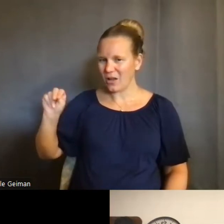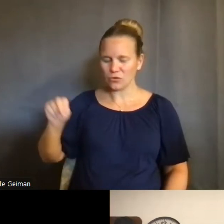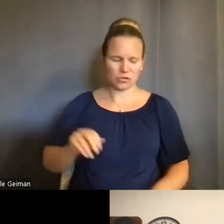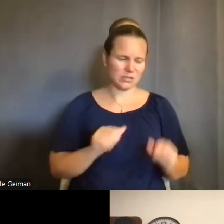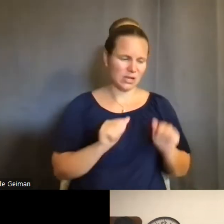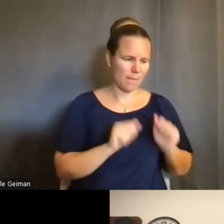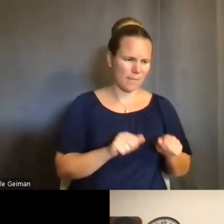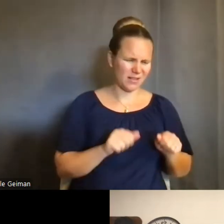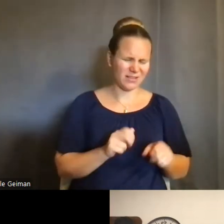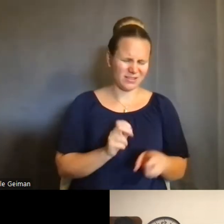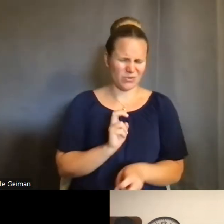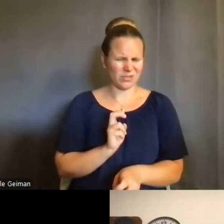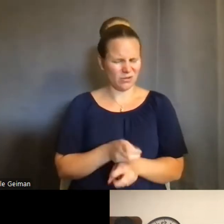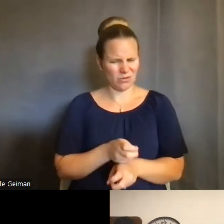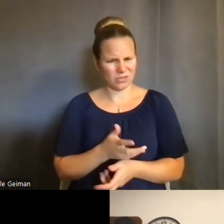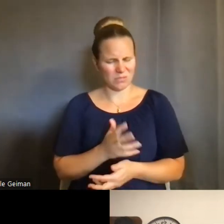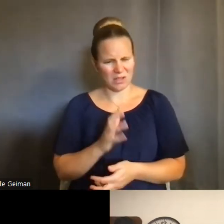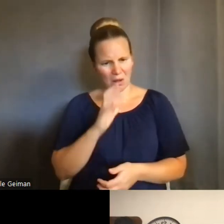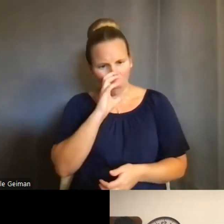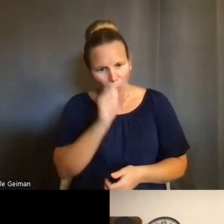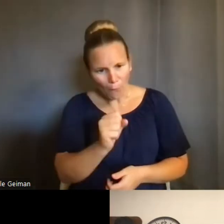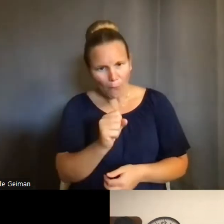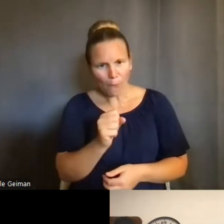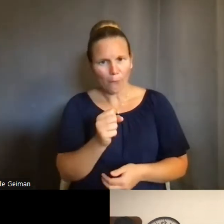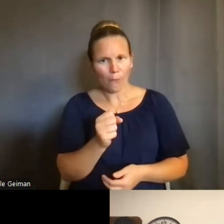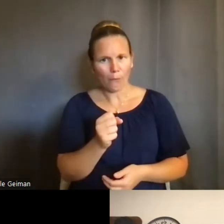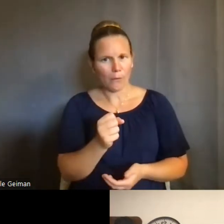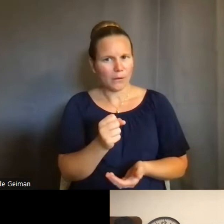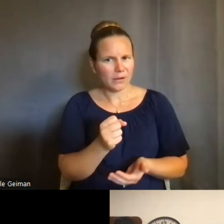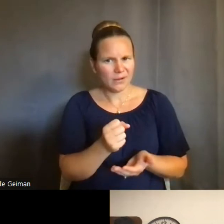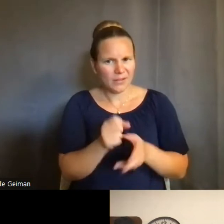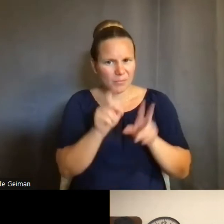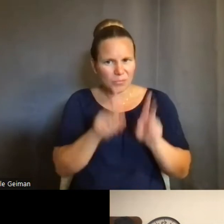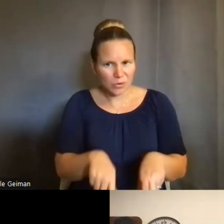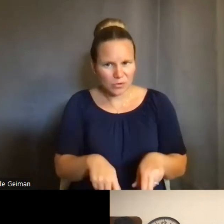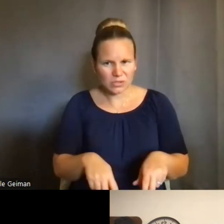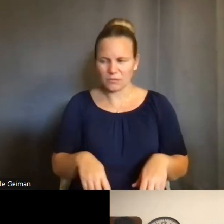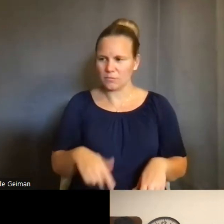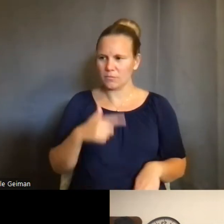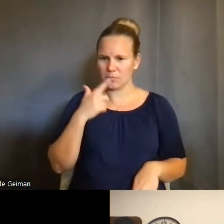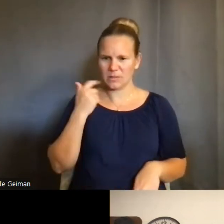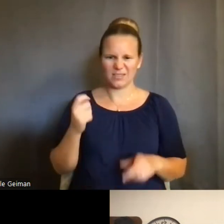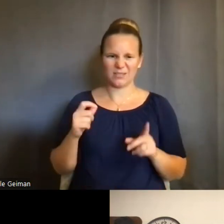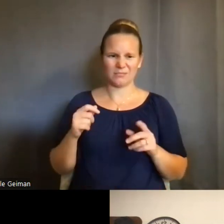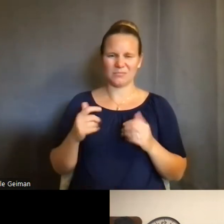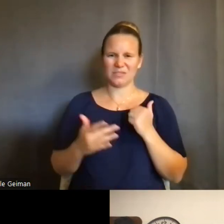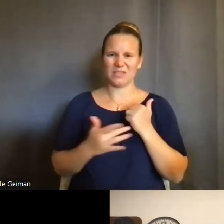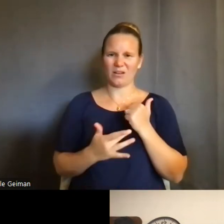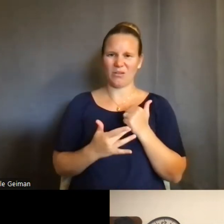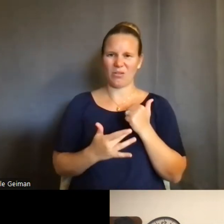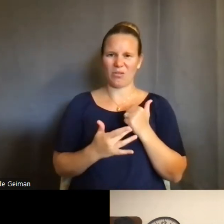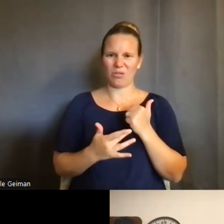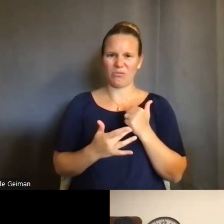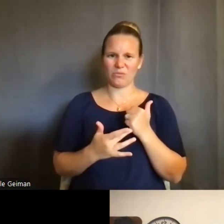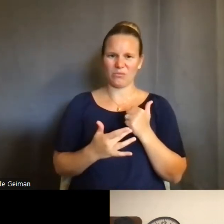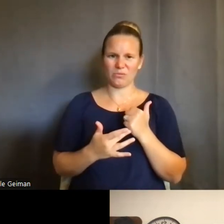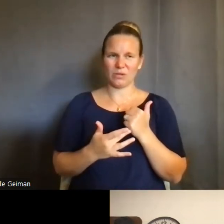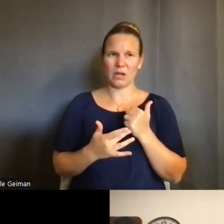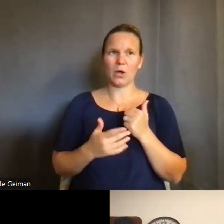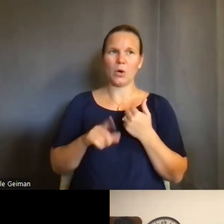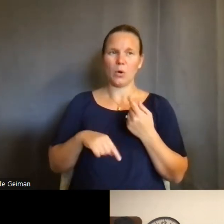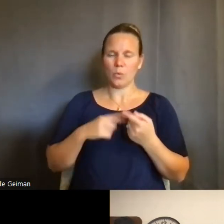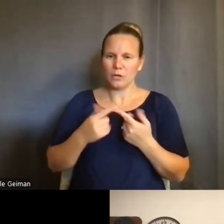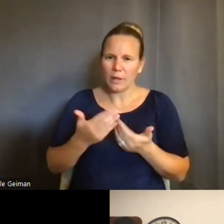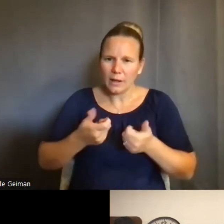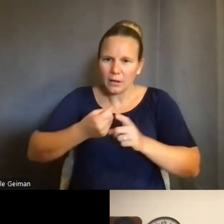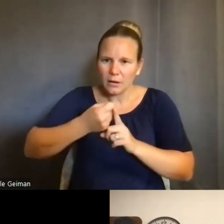hard to hold on to somebody's, kind of who they are. When we start getting technical and ground floor with these words, it really